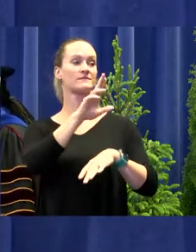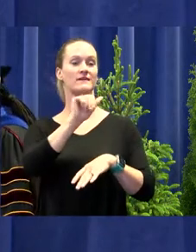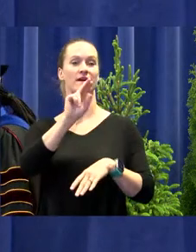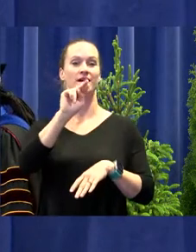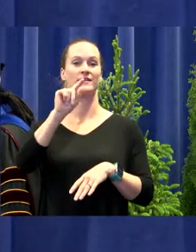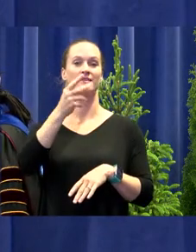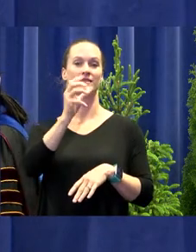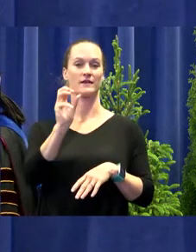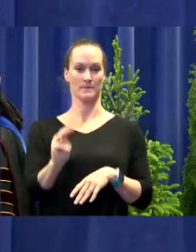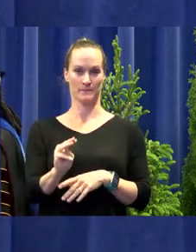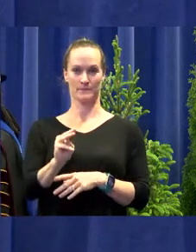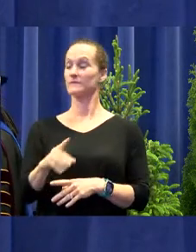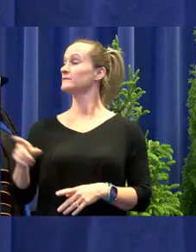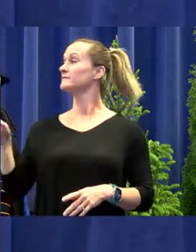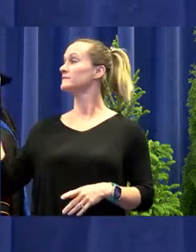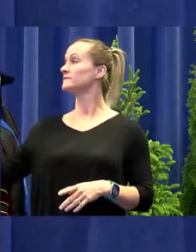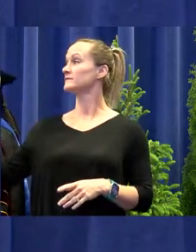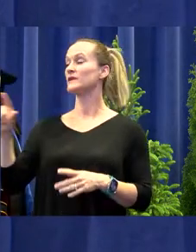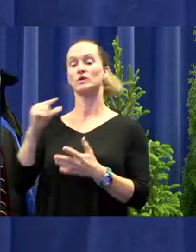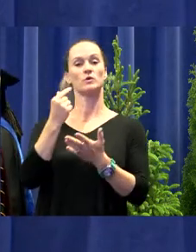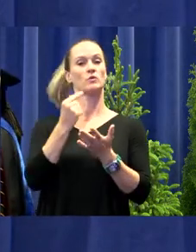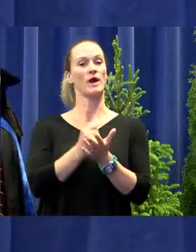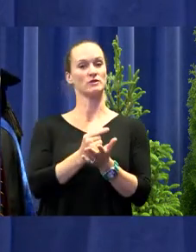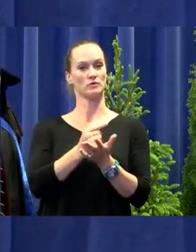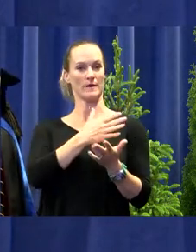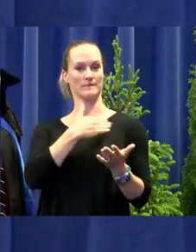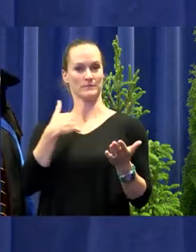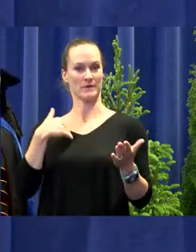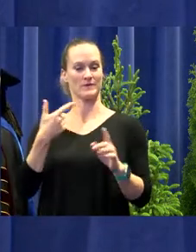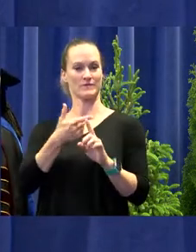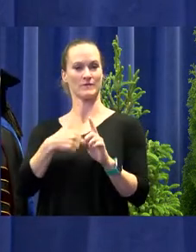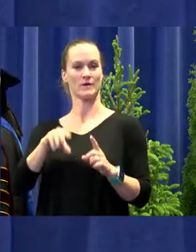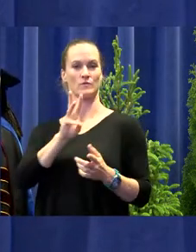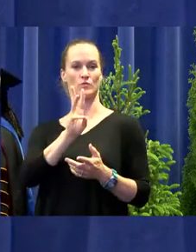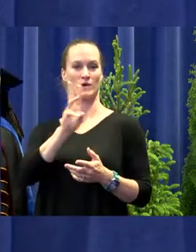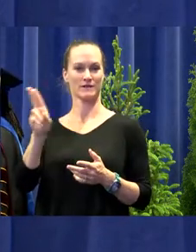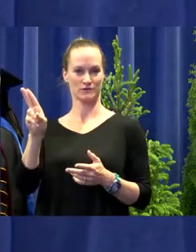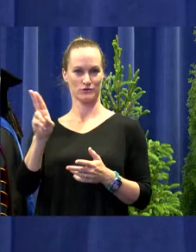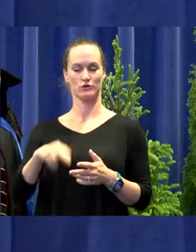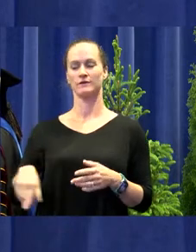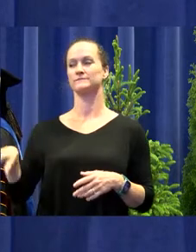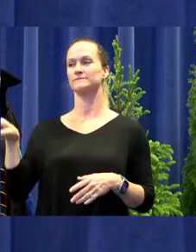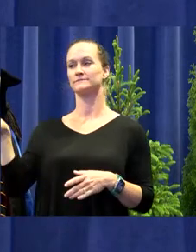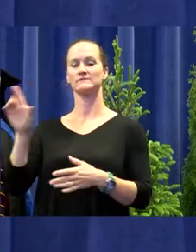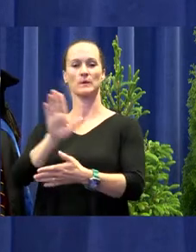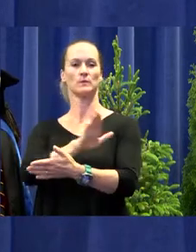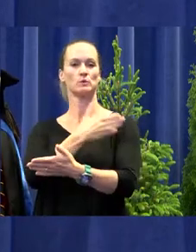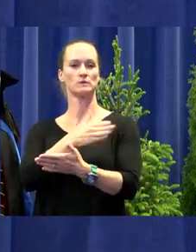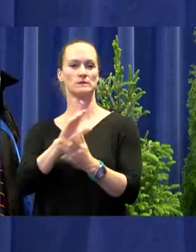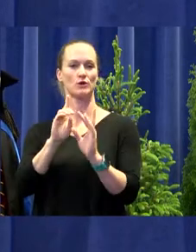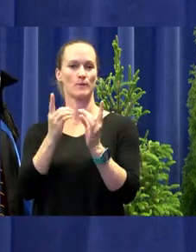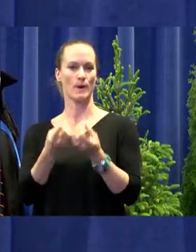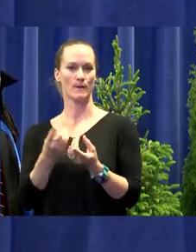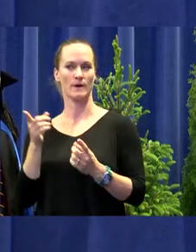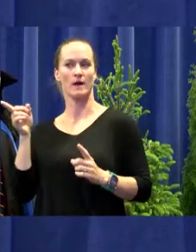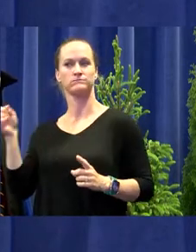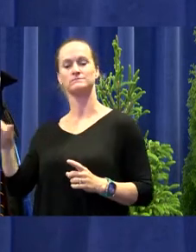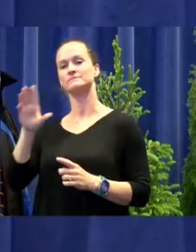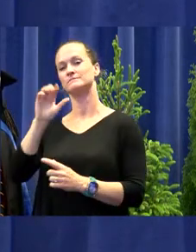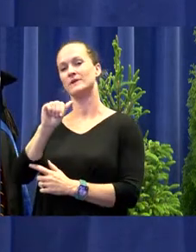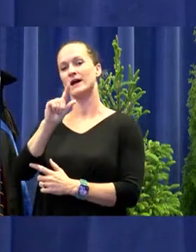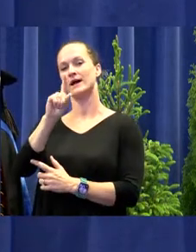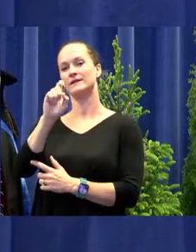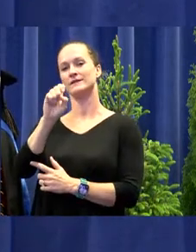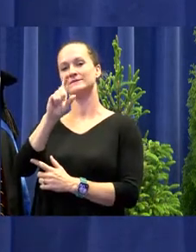We will be led in singing by a graduating member of Western Washington University's Music Department, Alexandra